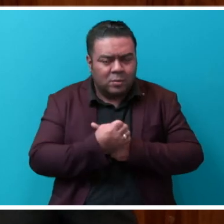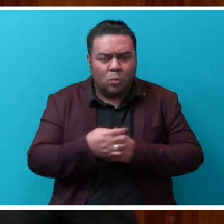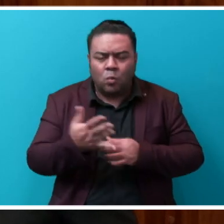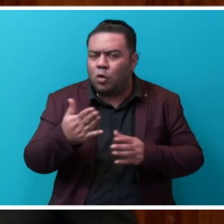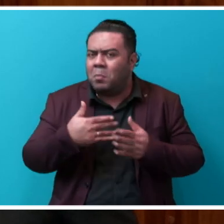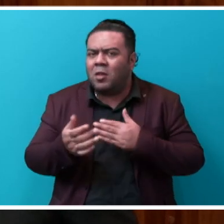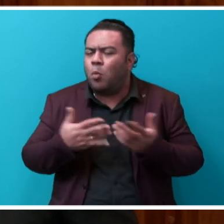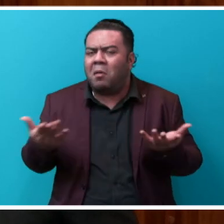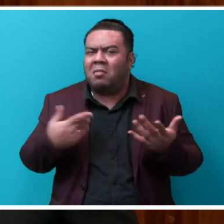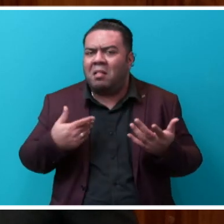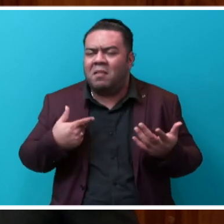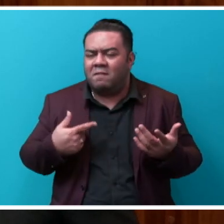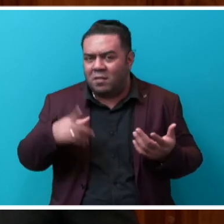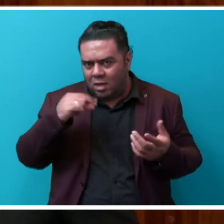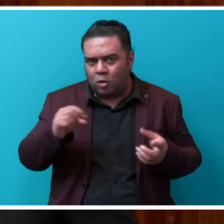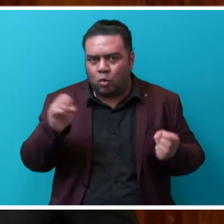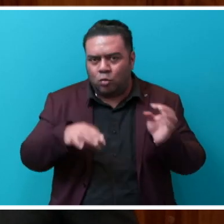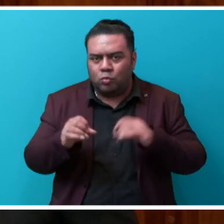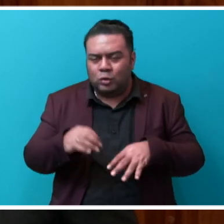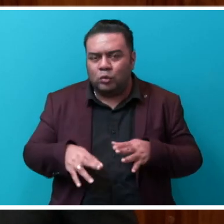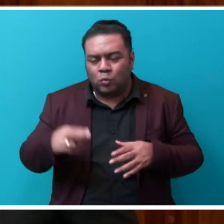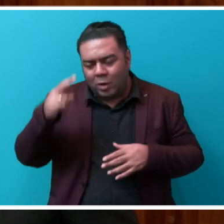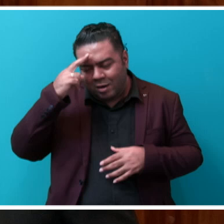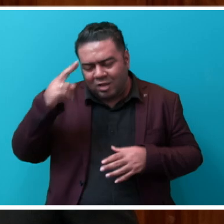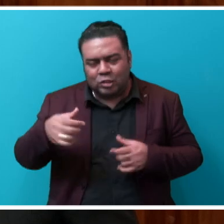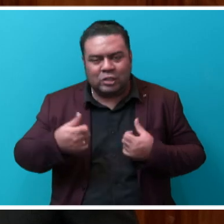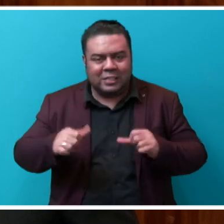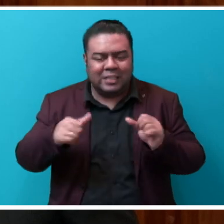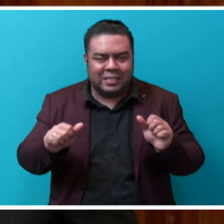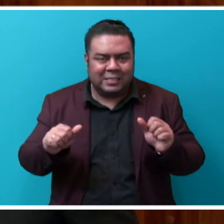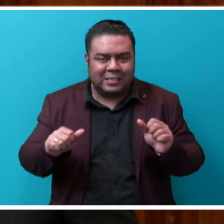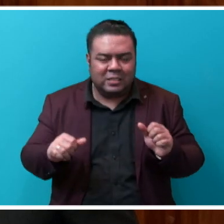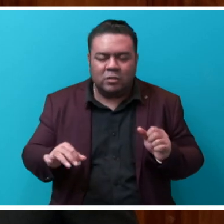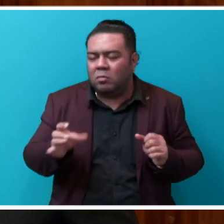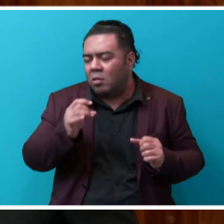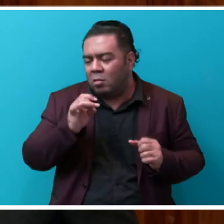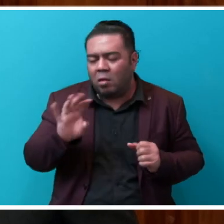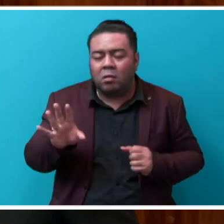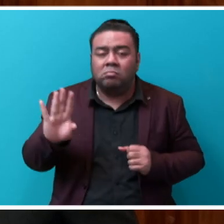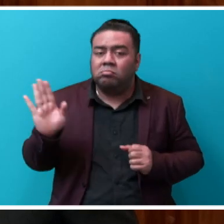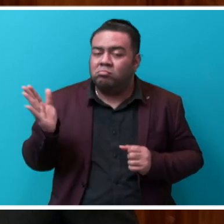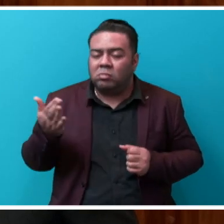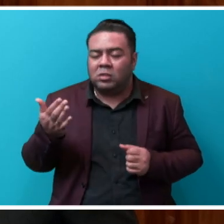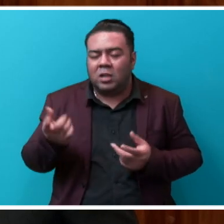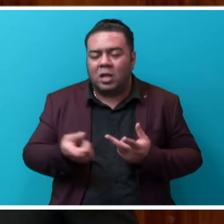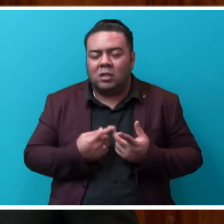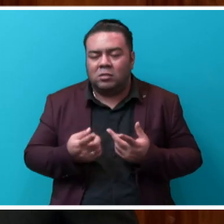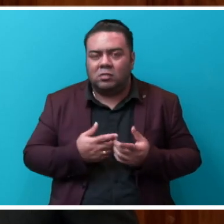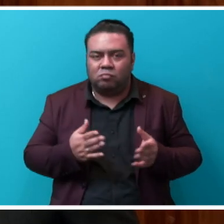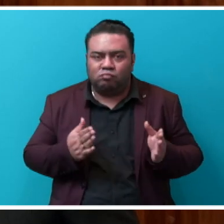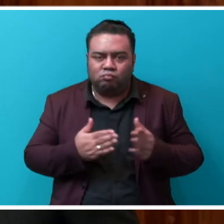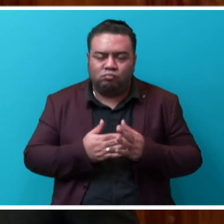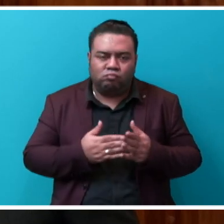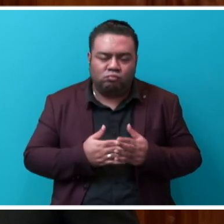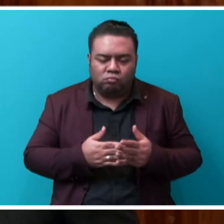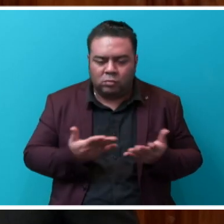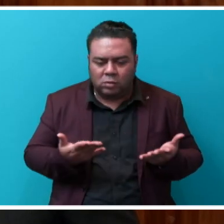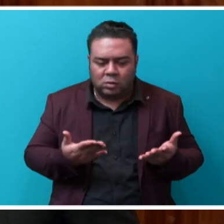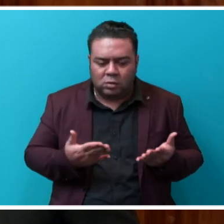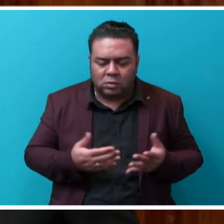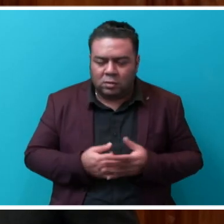live, can contribute to our nation's success without any unnecessary hurdles.